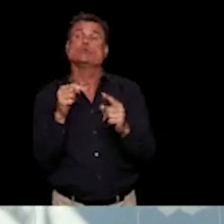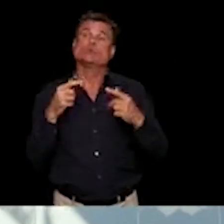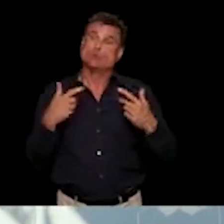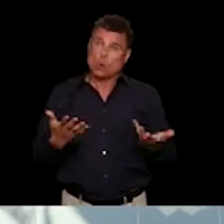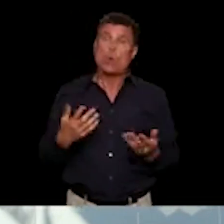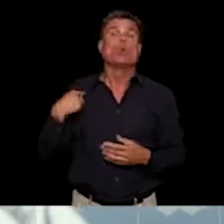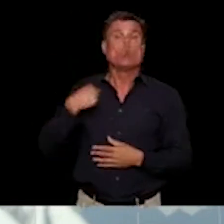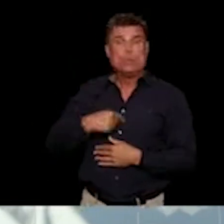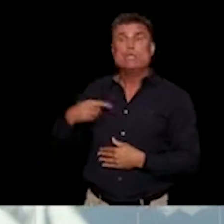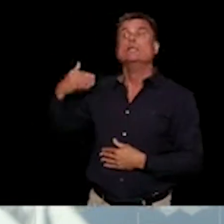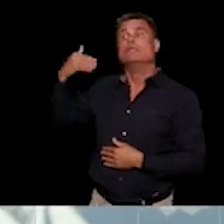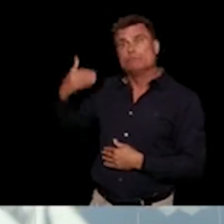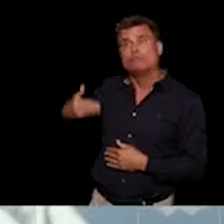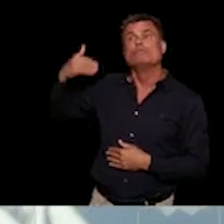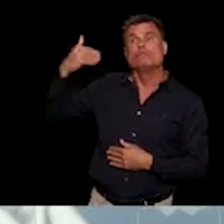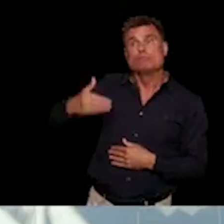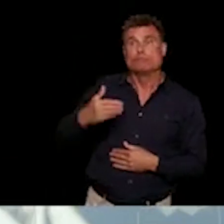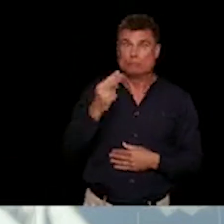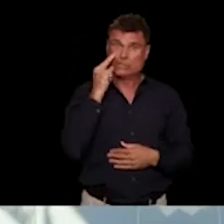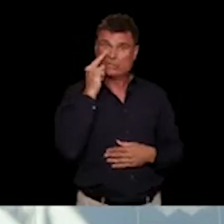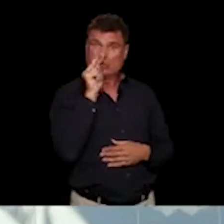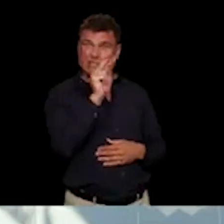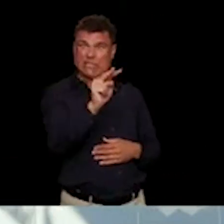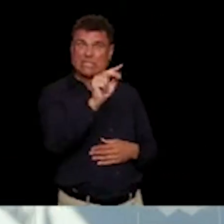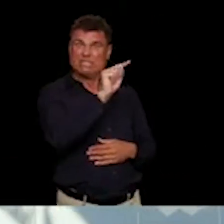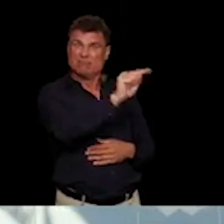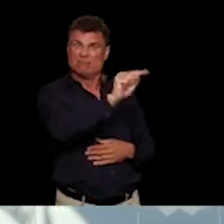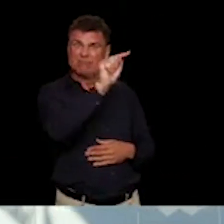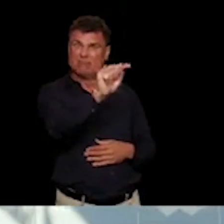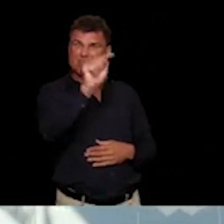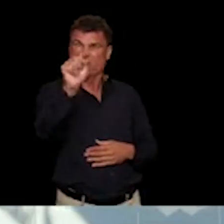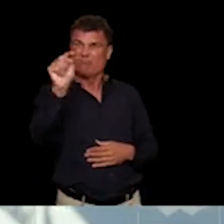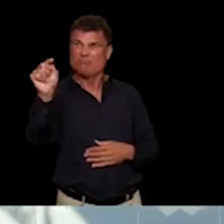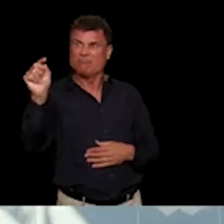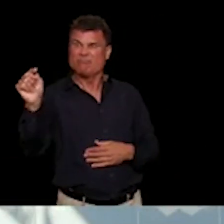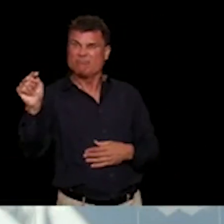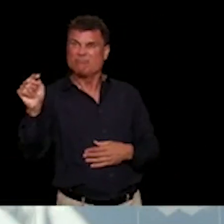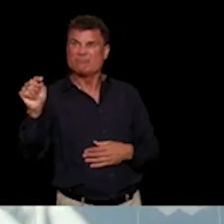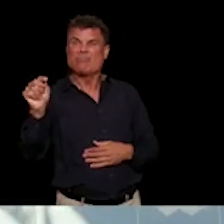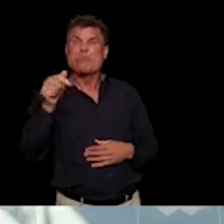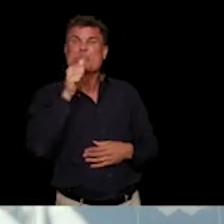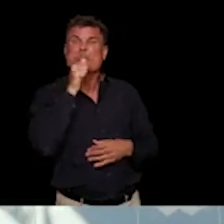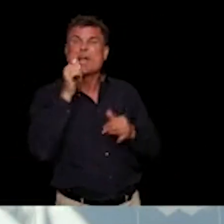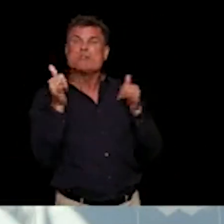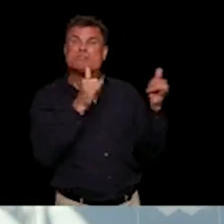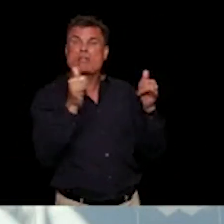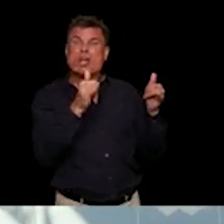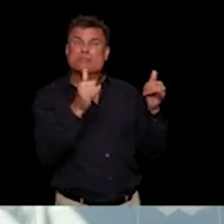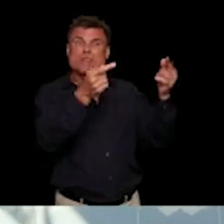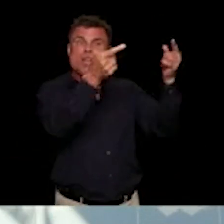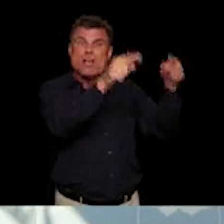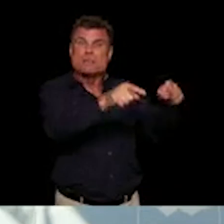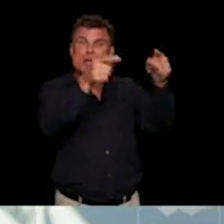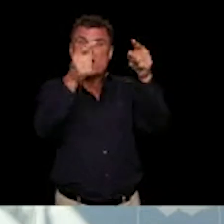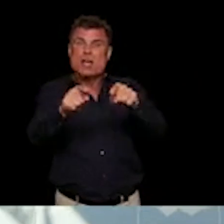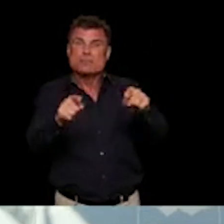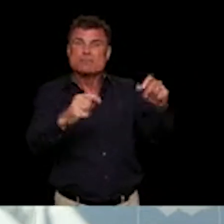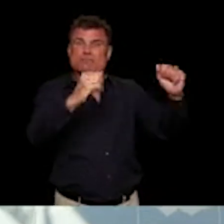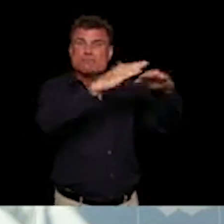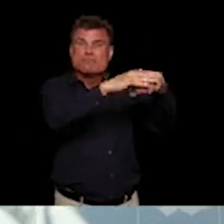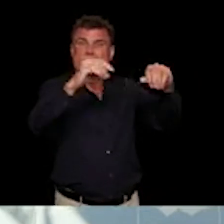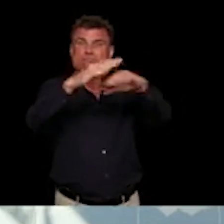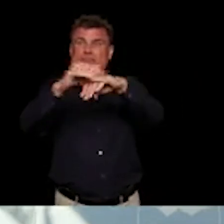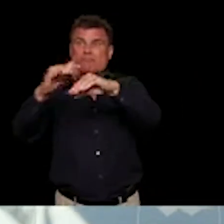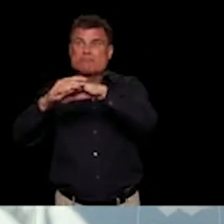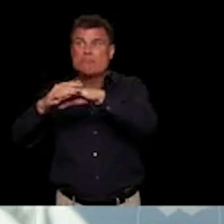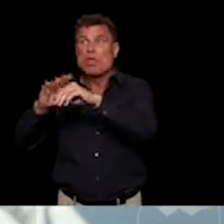essentially transmitted COVID-19 to one another in family circumstances with relatively small gatherings. So the importance of physical distancing and the